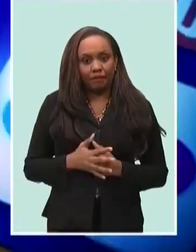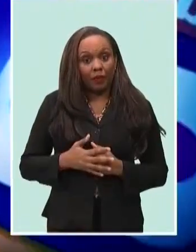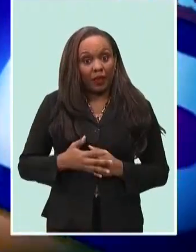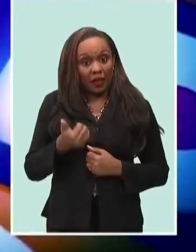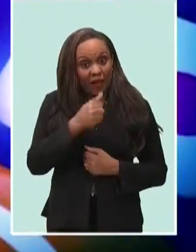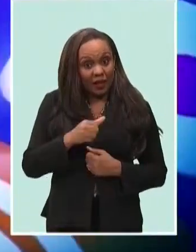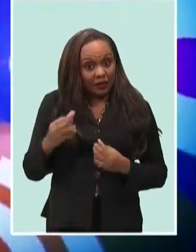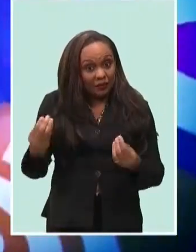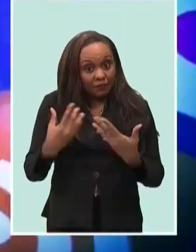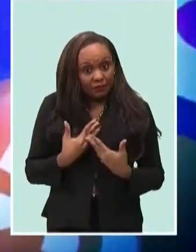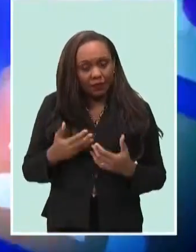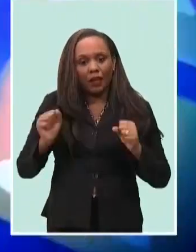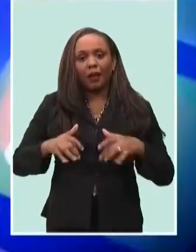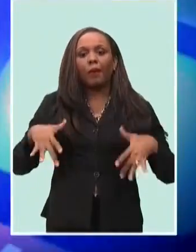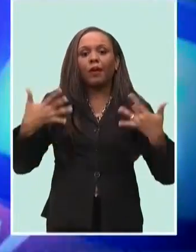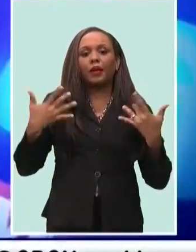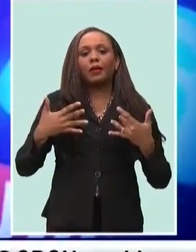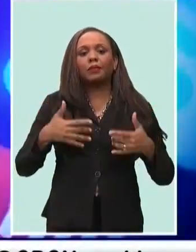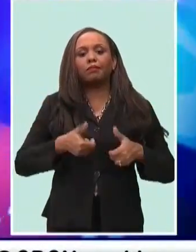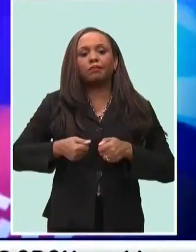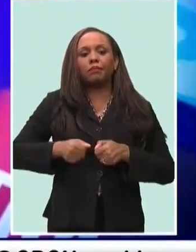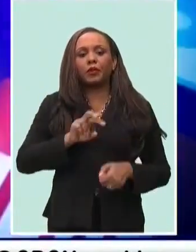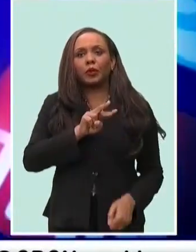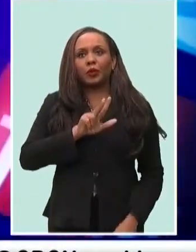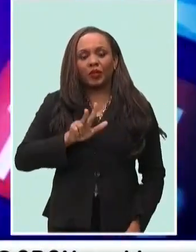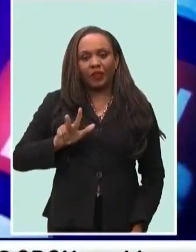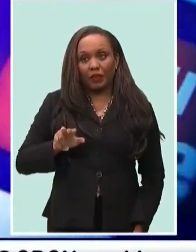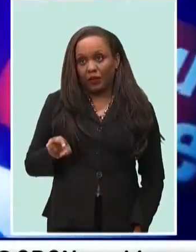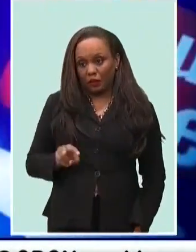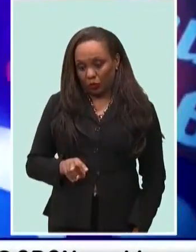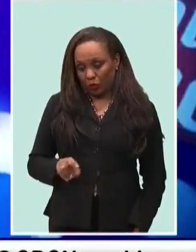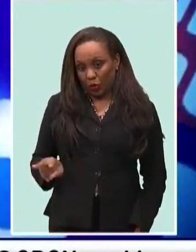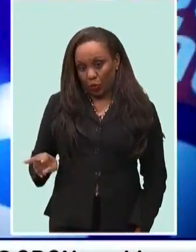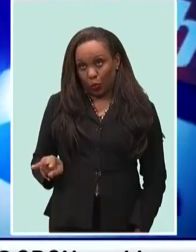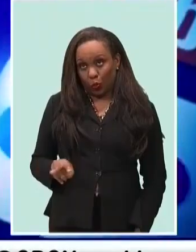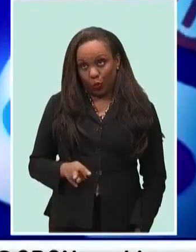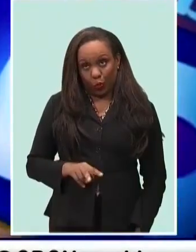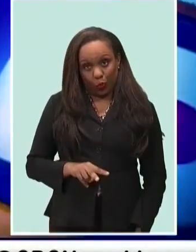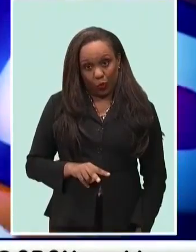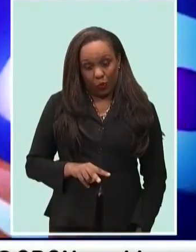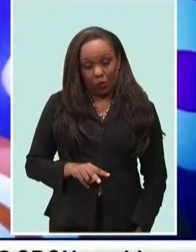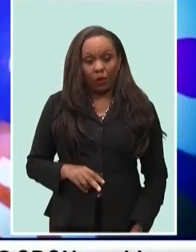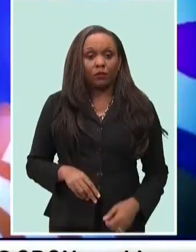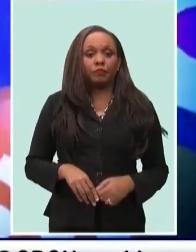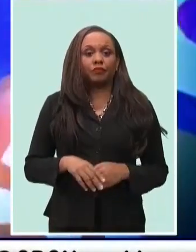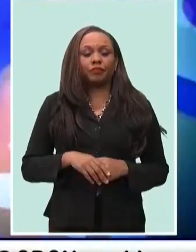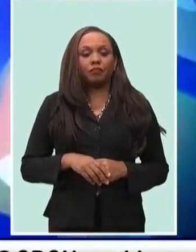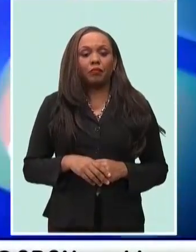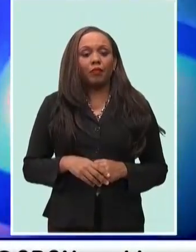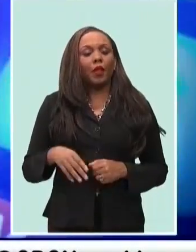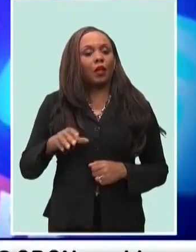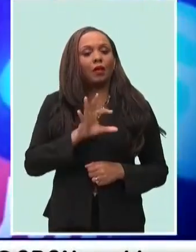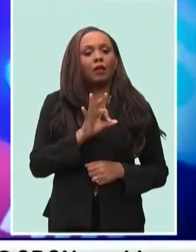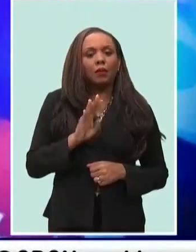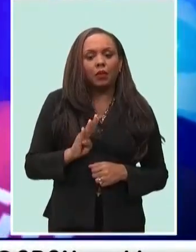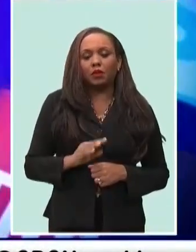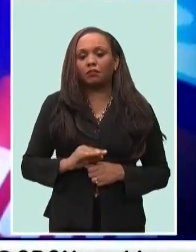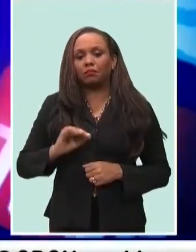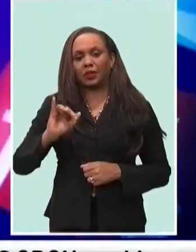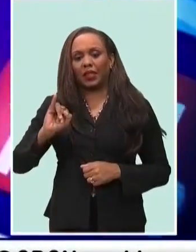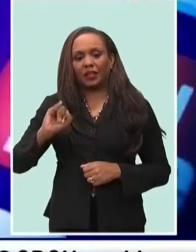your comments to our WhatsApp numbers at 233-7388 or 233-7555 and our Facebook and